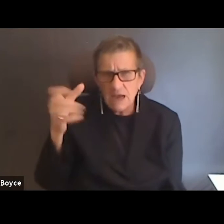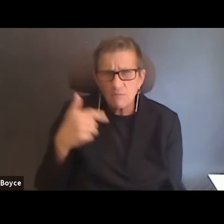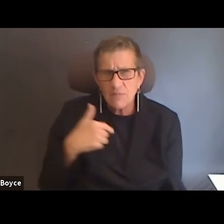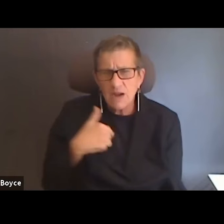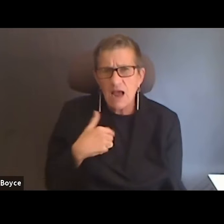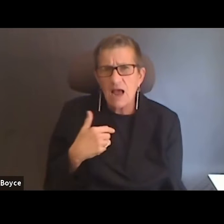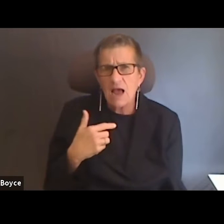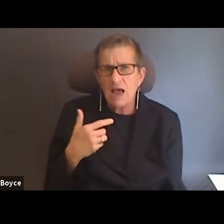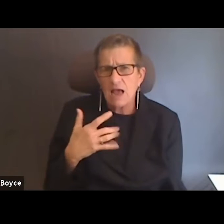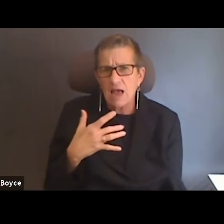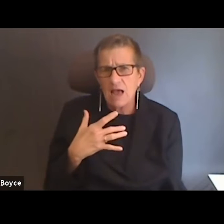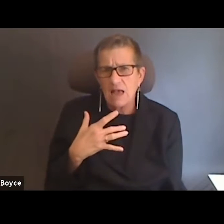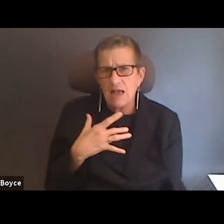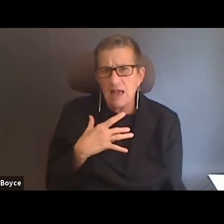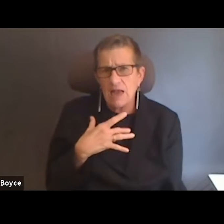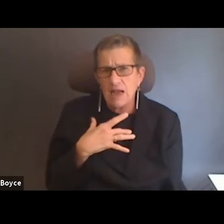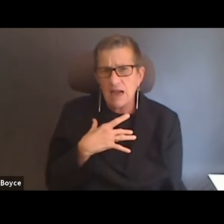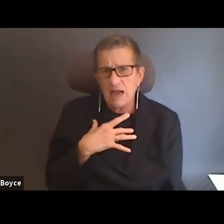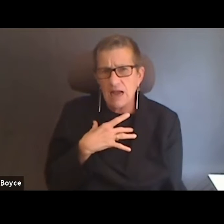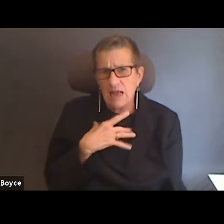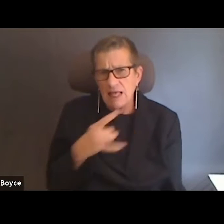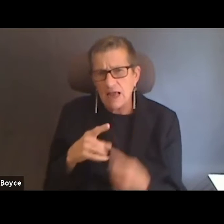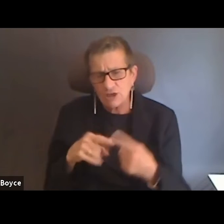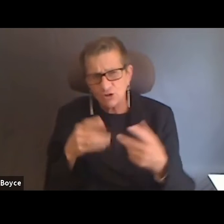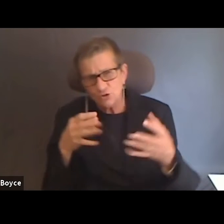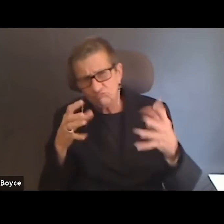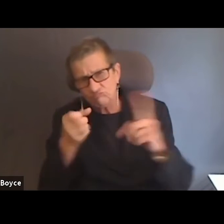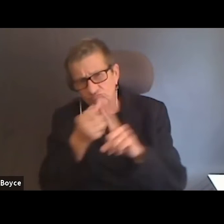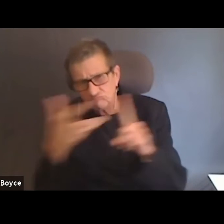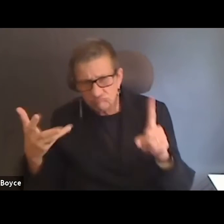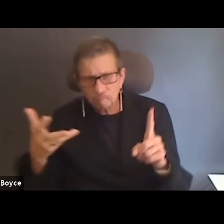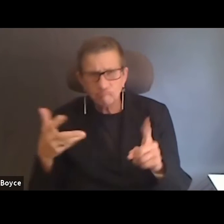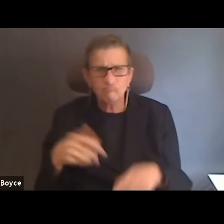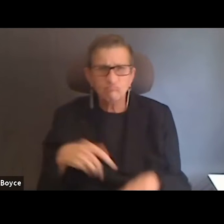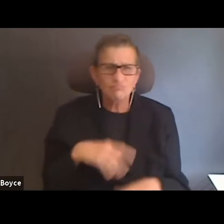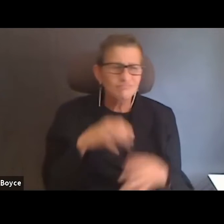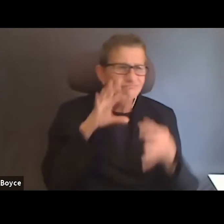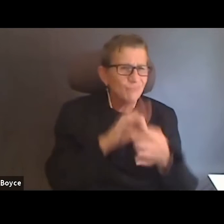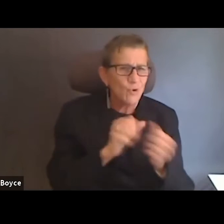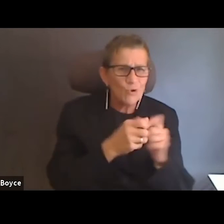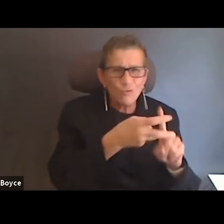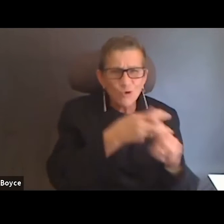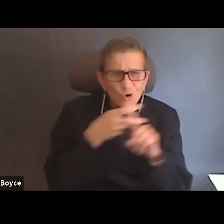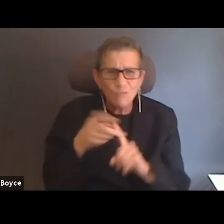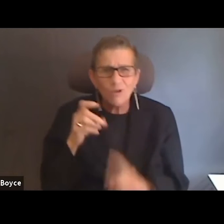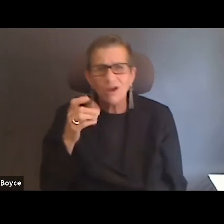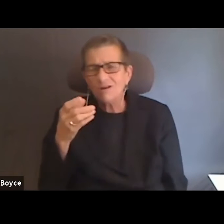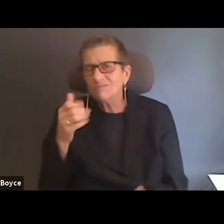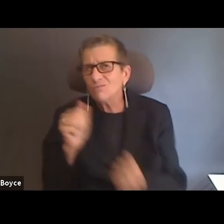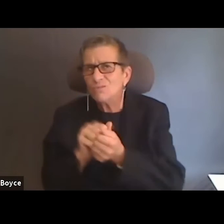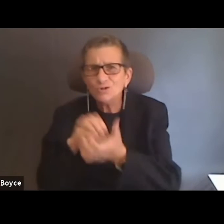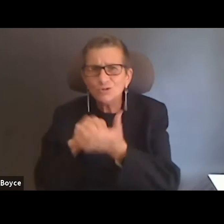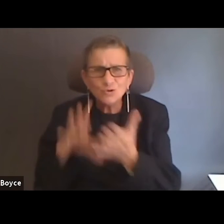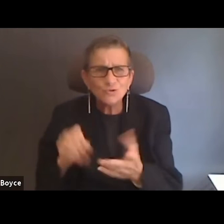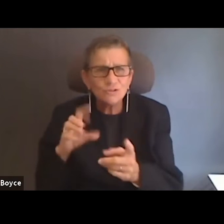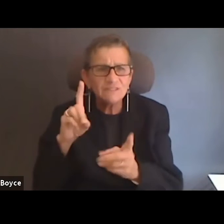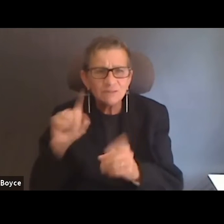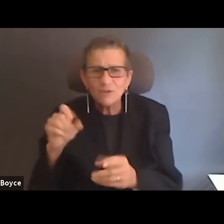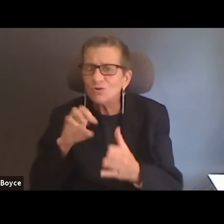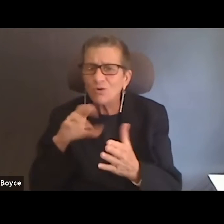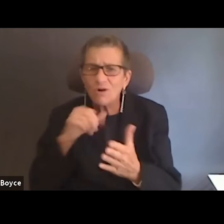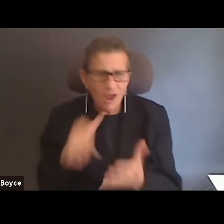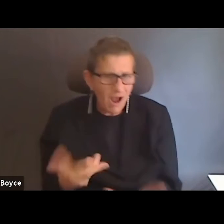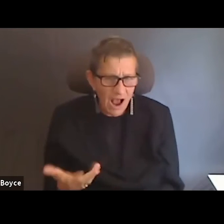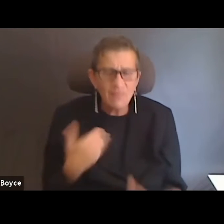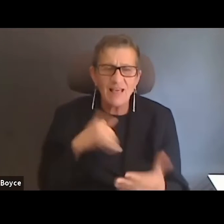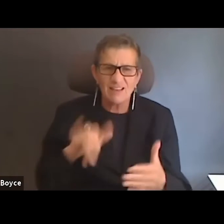frame recruitment from, whether it's students with disabilities or any and this probably comes from my background as a football coach, but there's what we